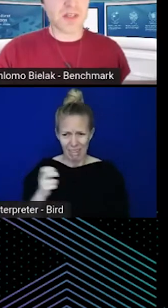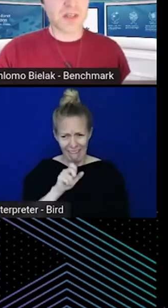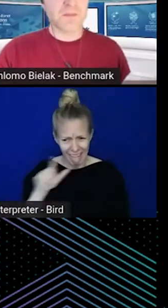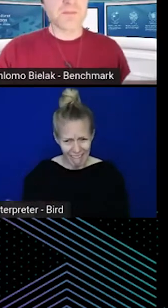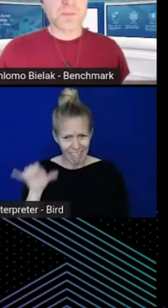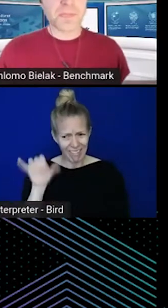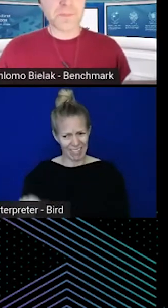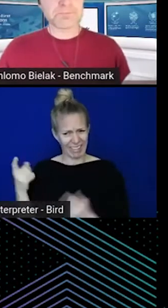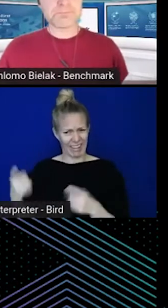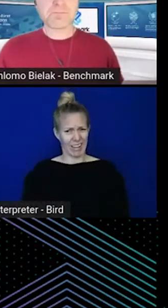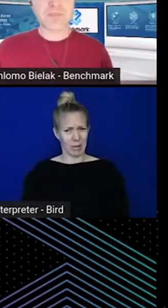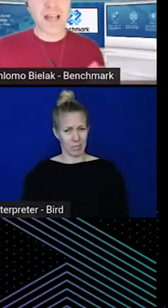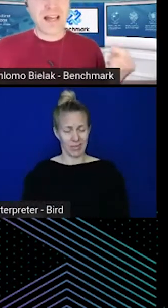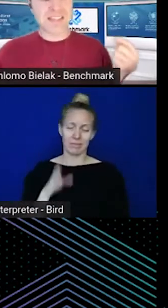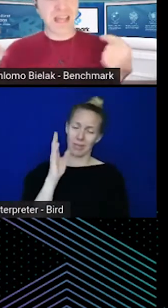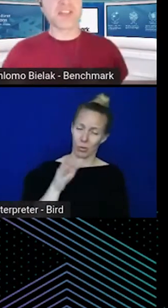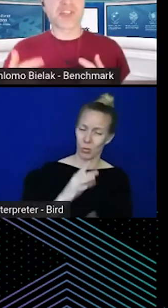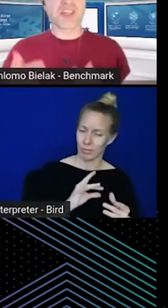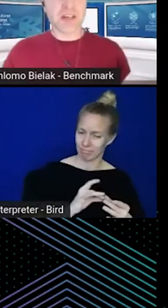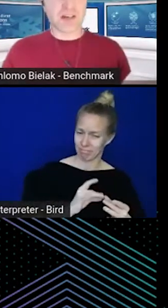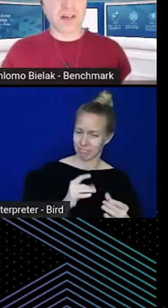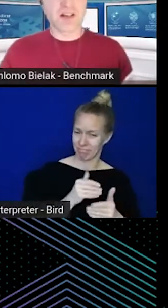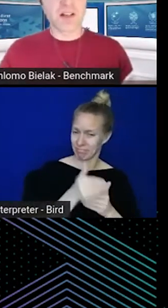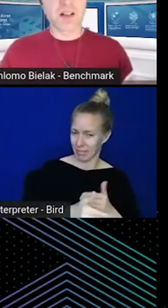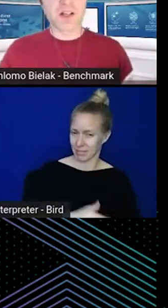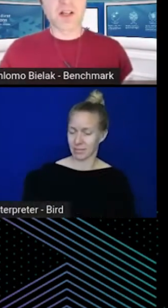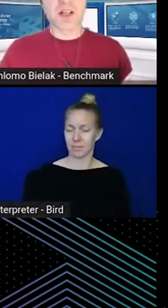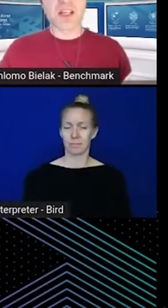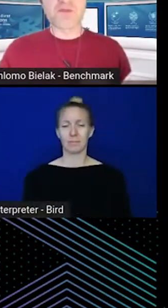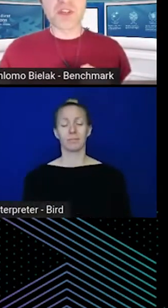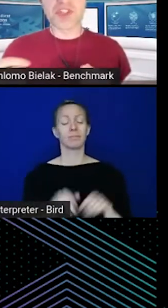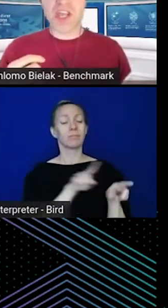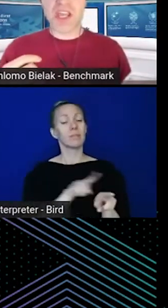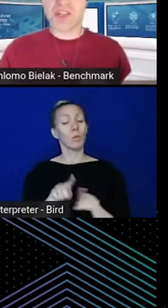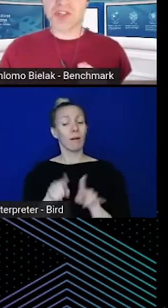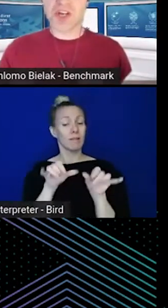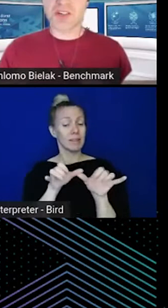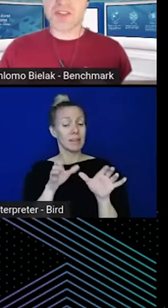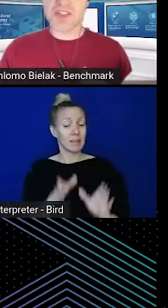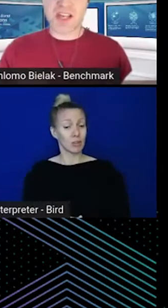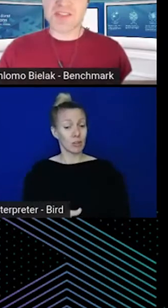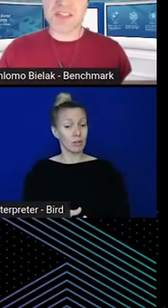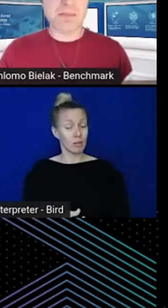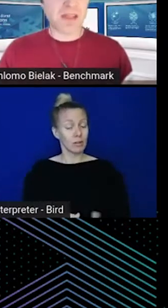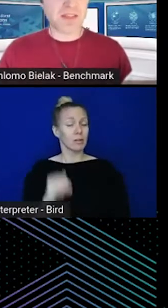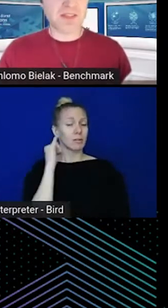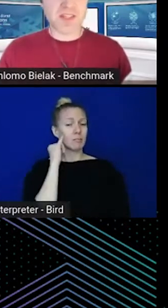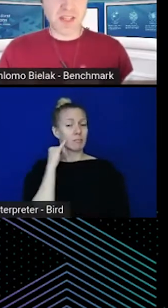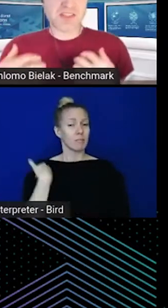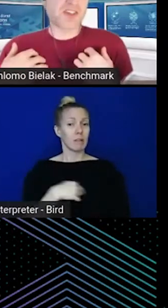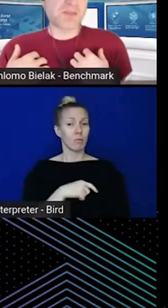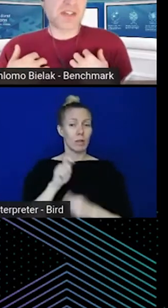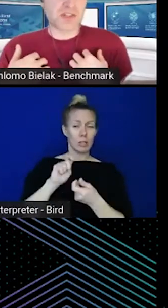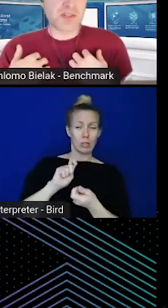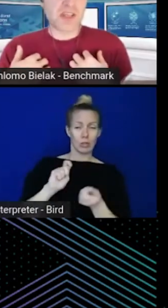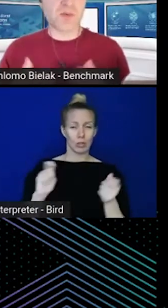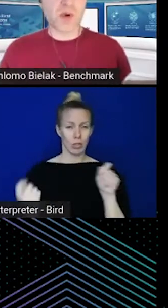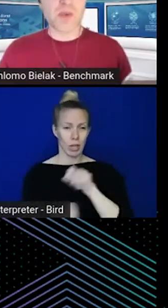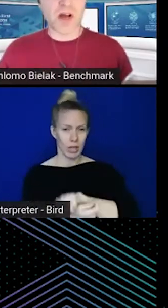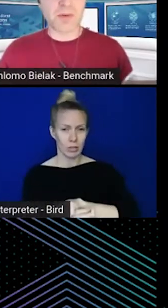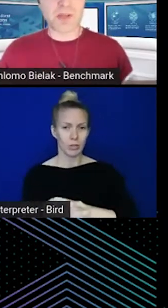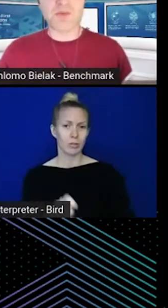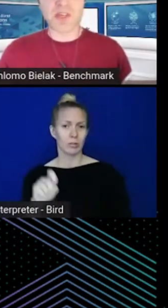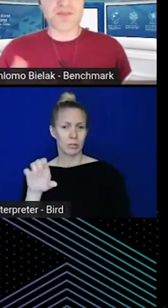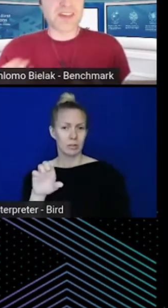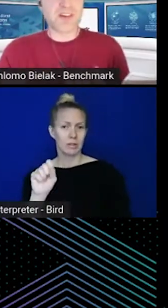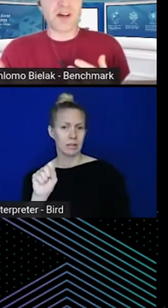next. As an engineer, if we change our CI/CD methods, and that's our specialty at where